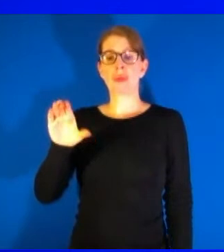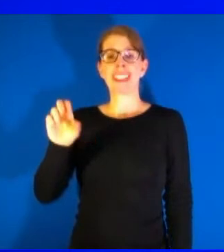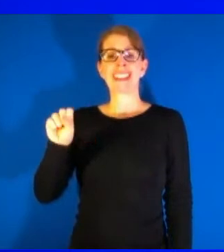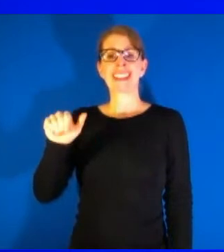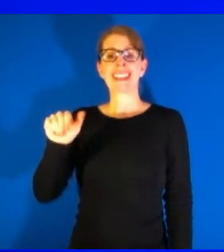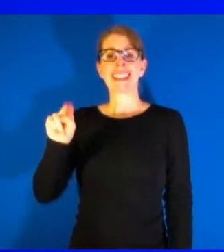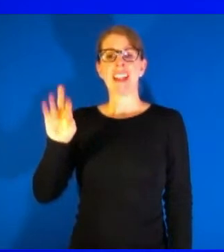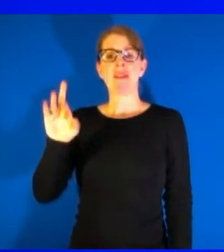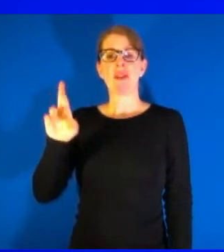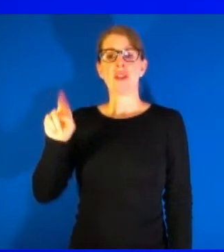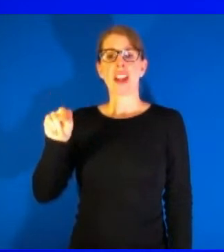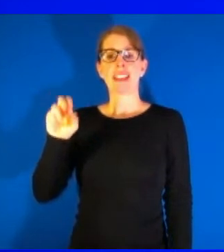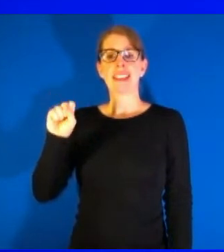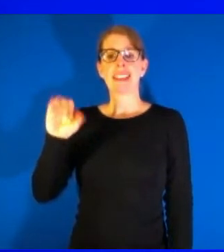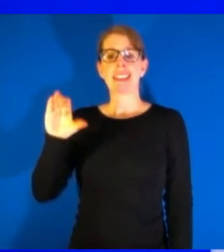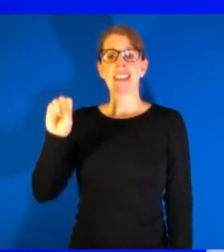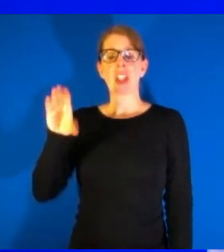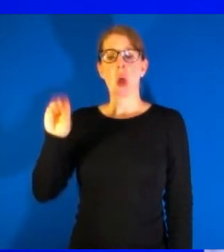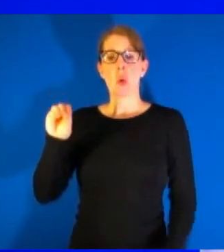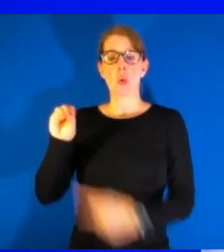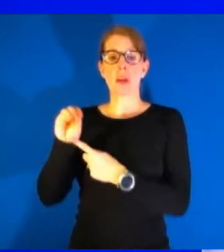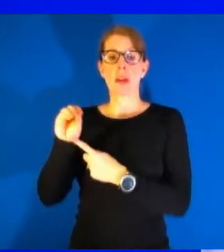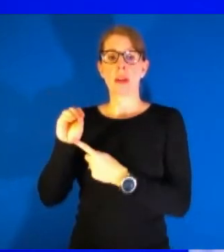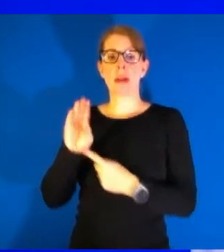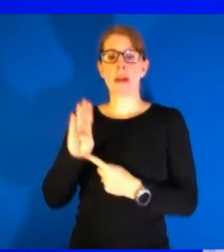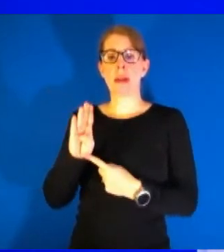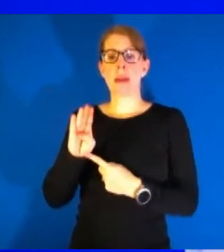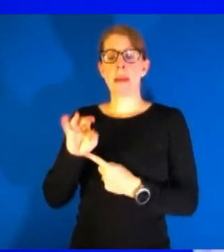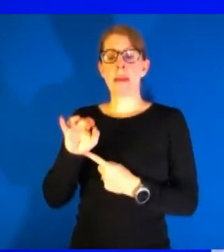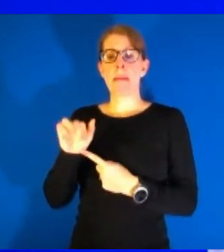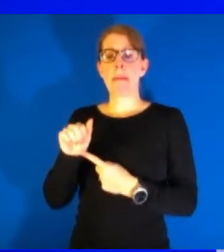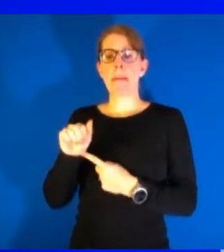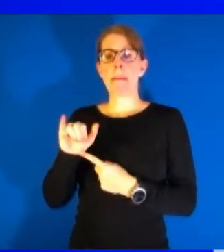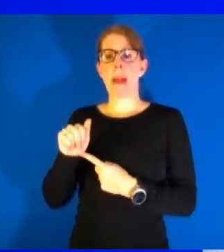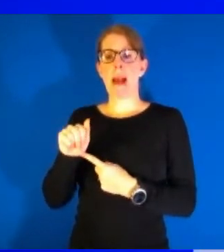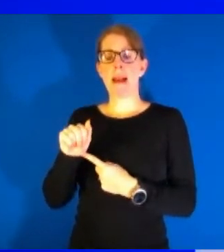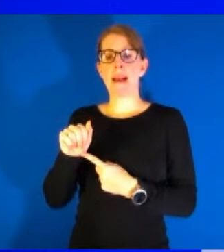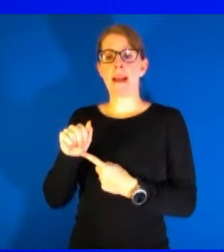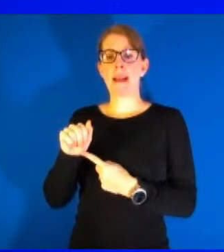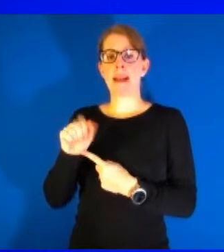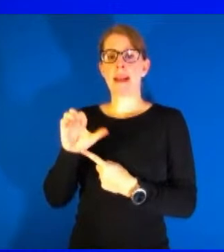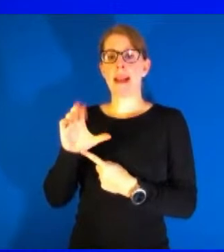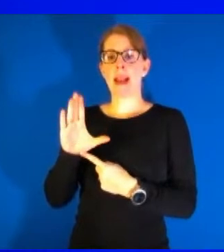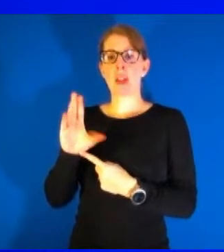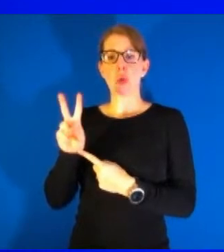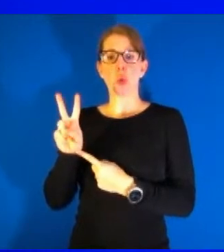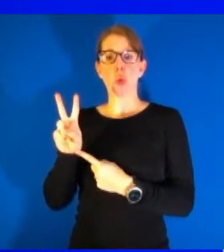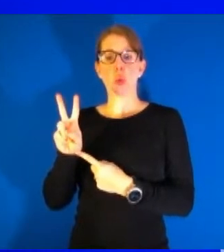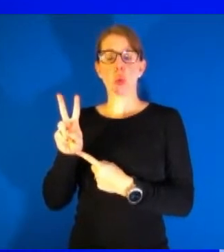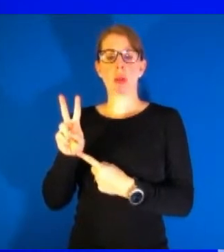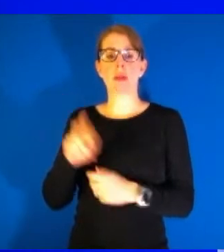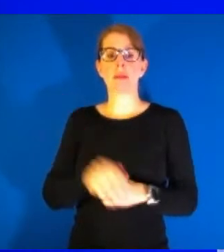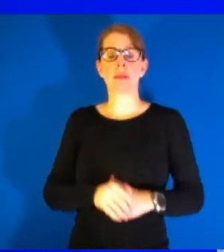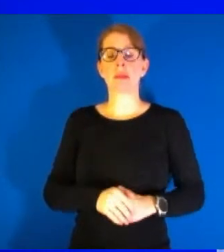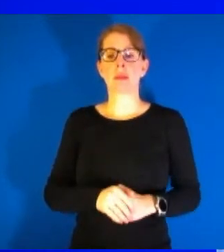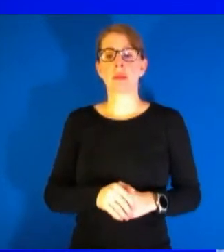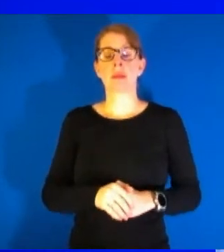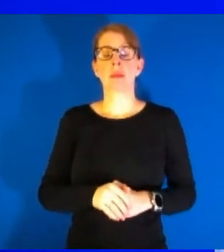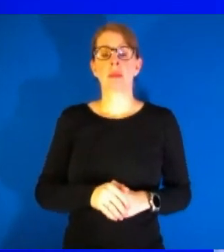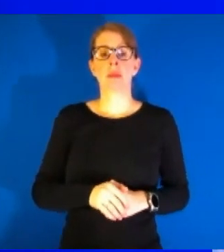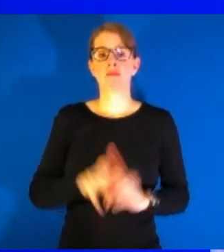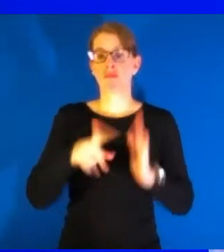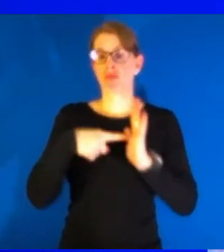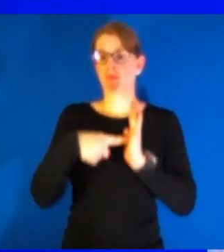at the Binax-2, which I think is one of the more prevalent brands out there. And that showed that it